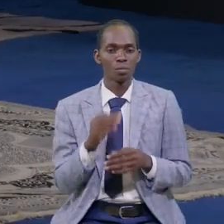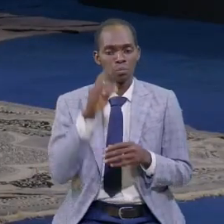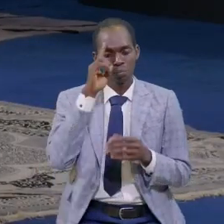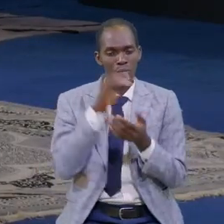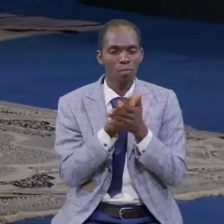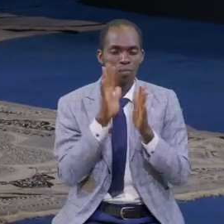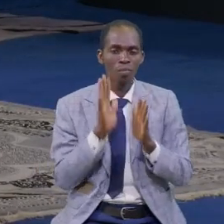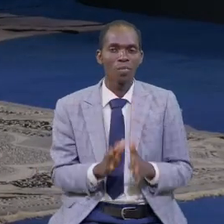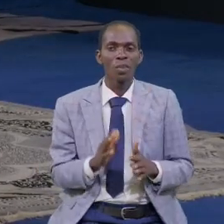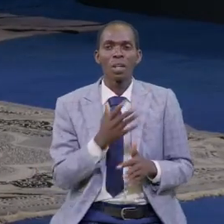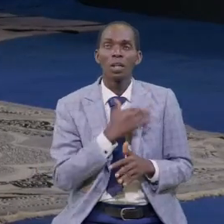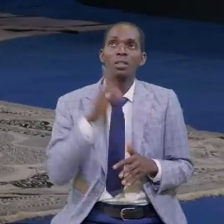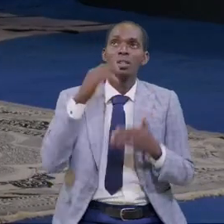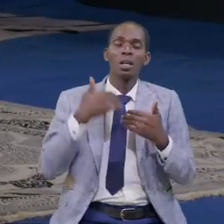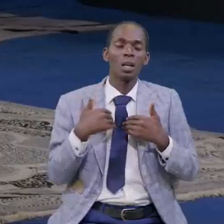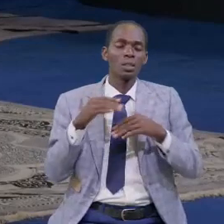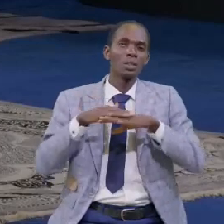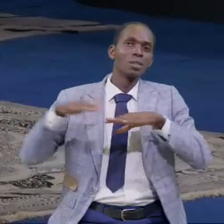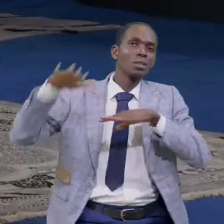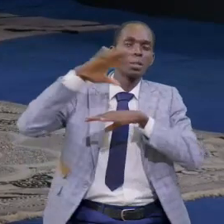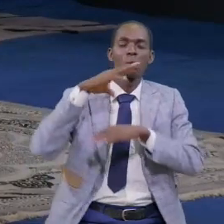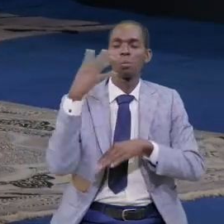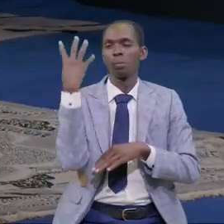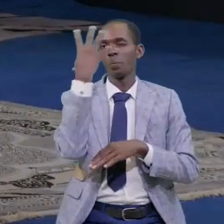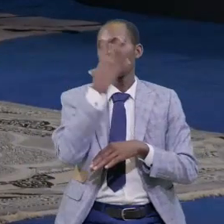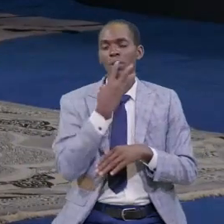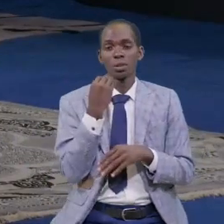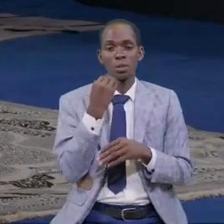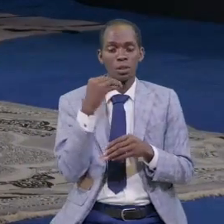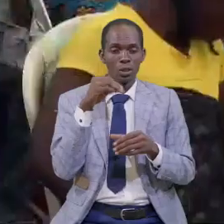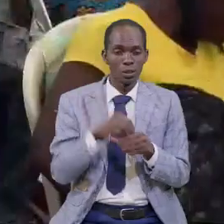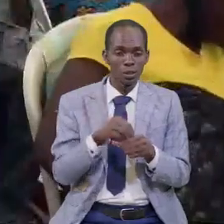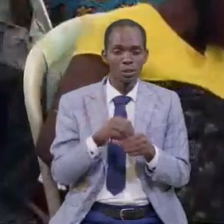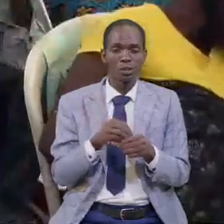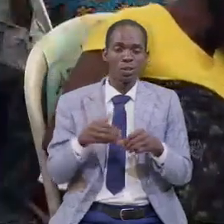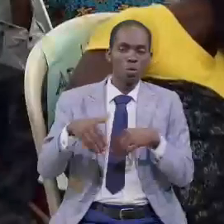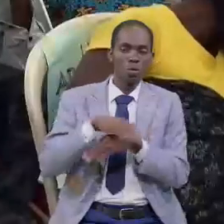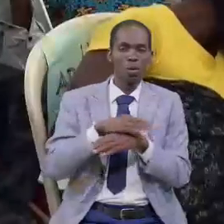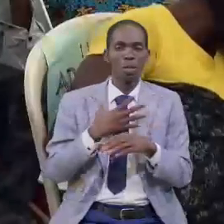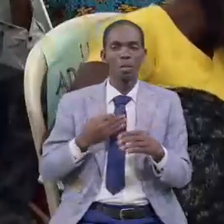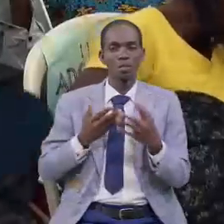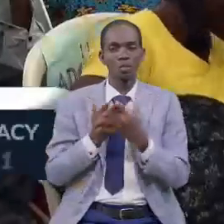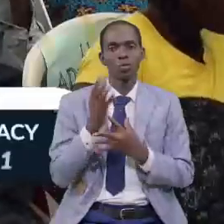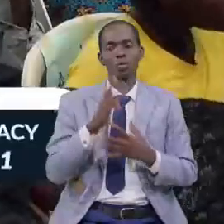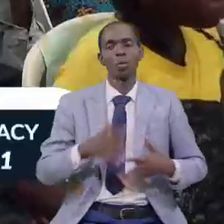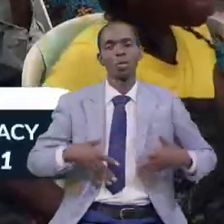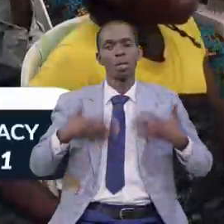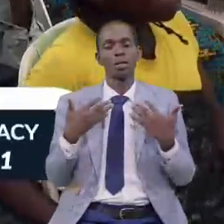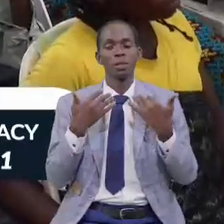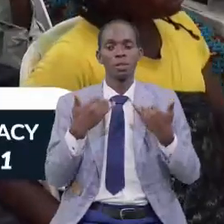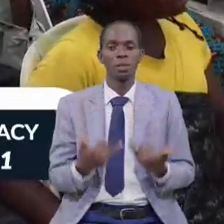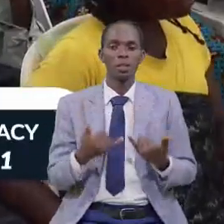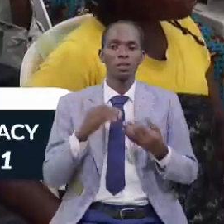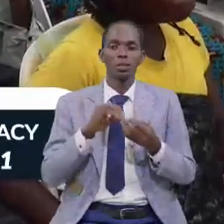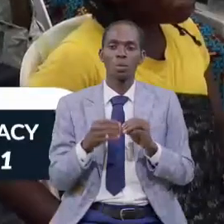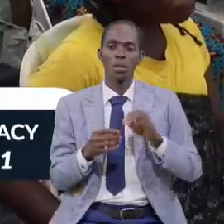life, and through your life. Oh, we're looking at number three here. Number three, he is the King